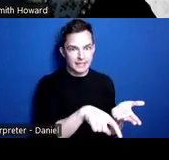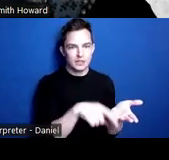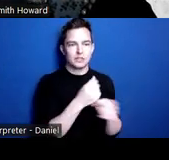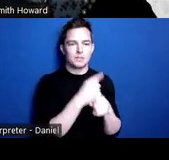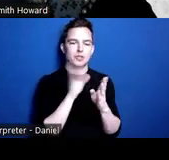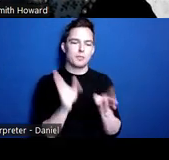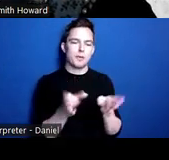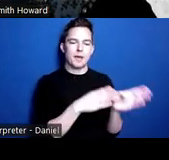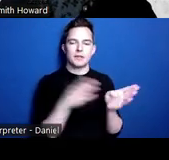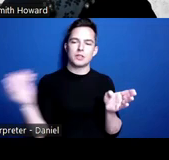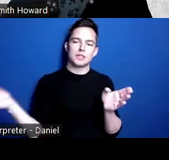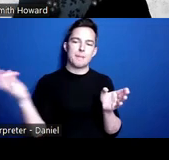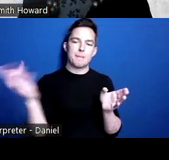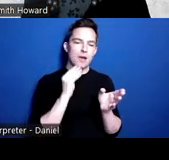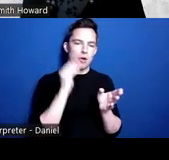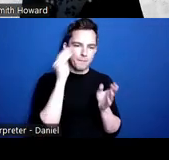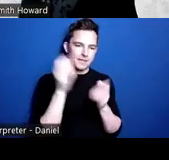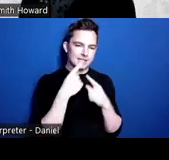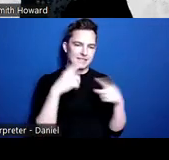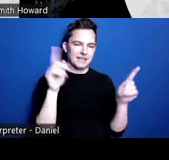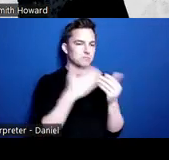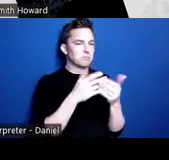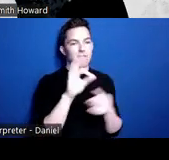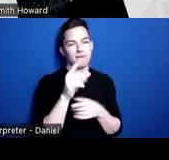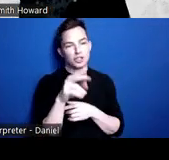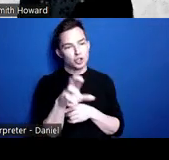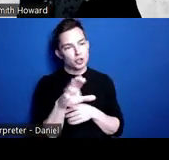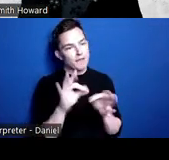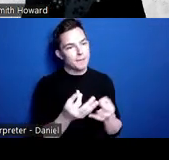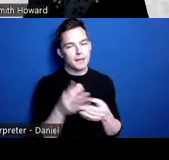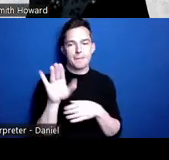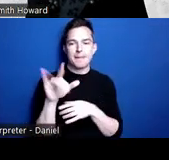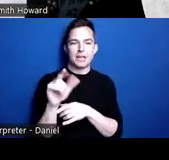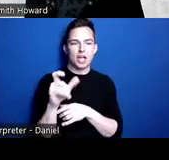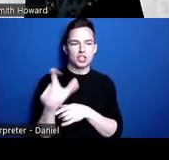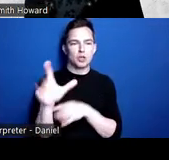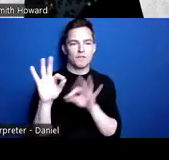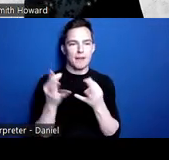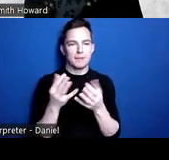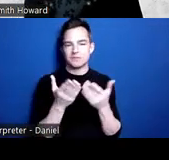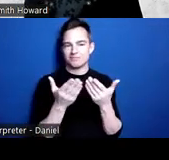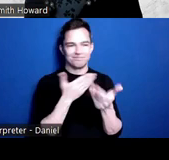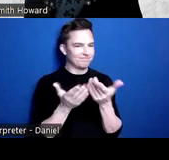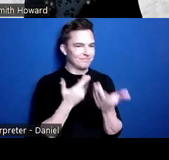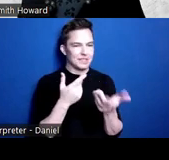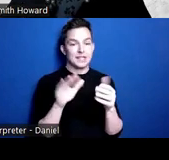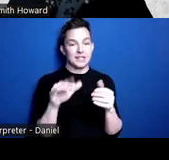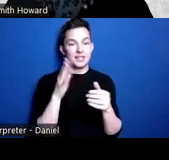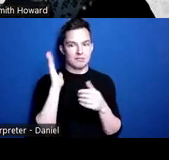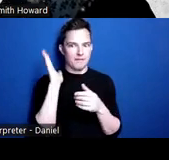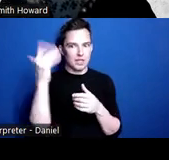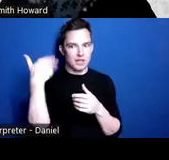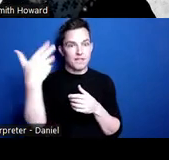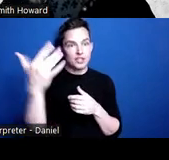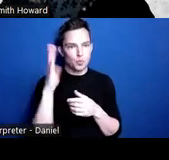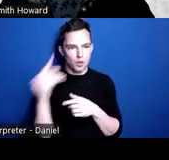successful. Whether it's a foster family or a biological family, the kid is going to eventually, hopefully, go home.